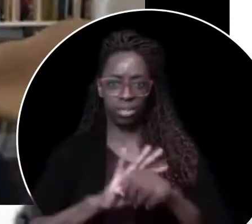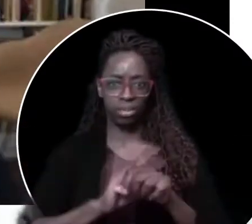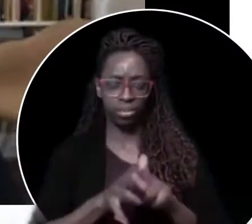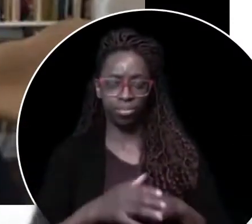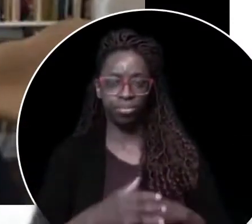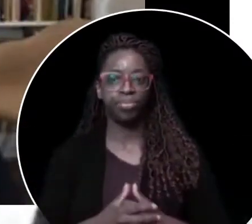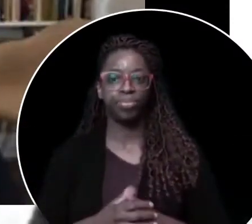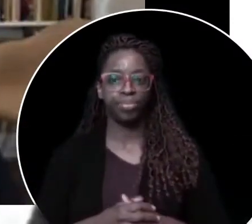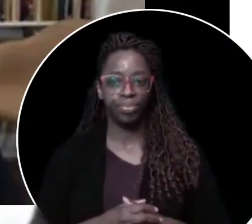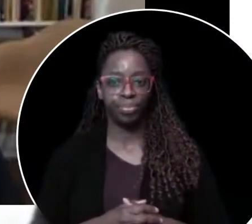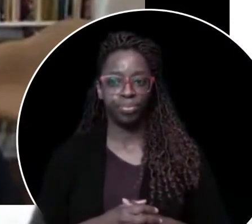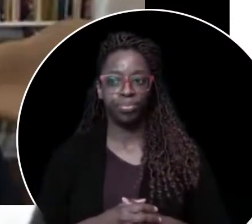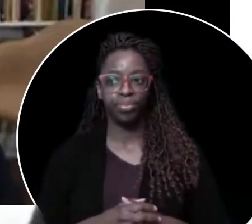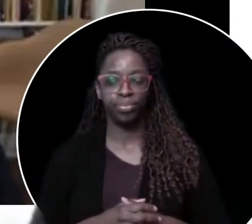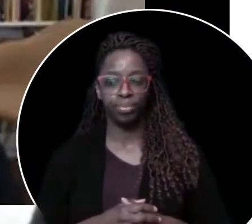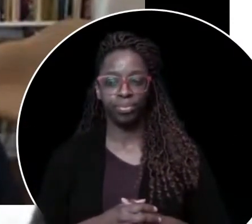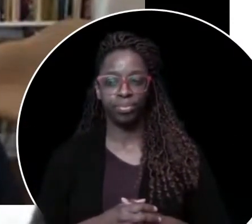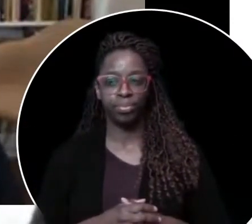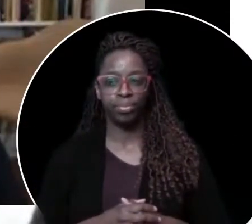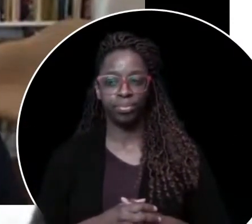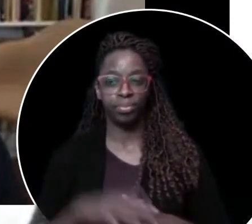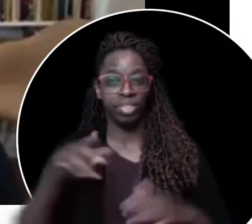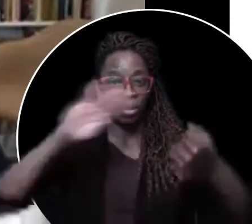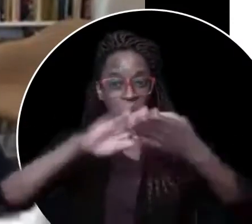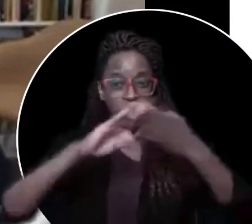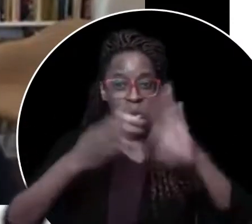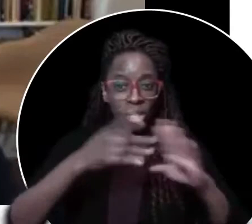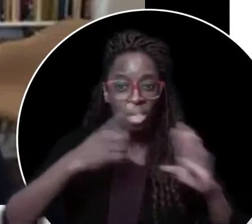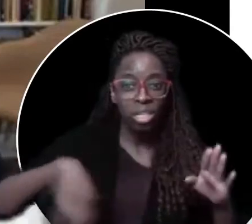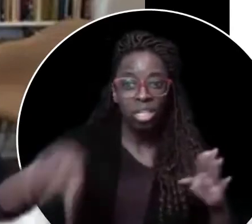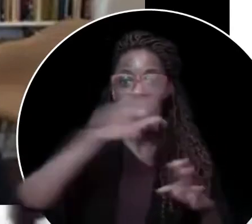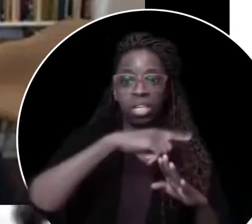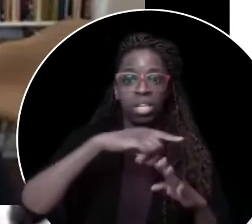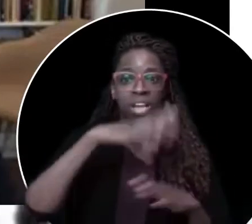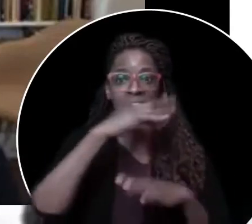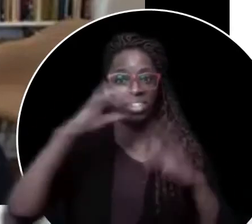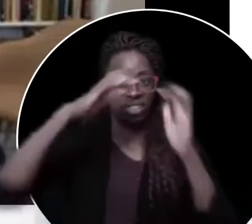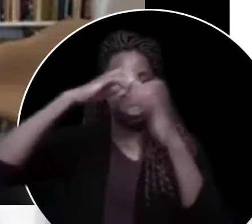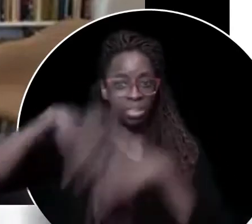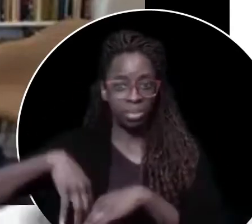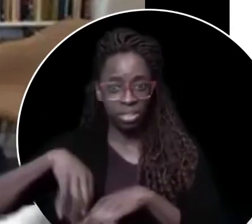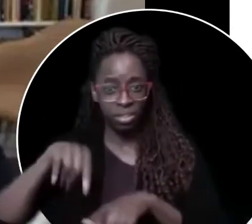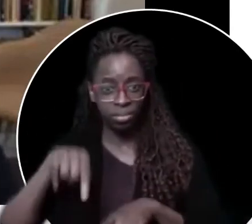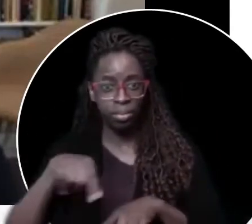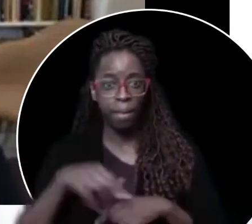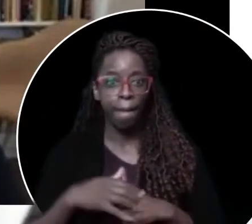poor communities. This is a revolutionary moment,